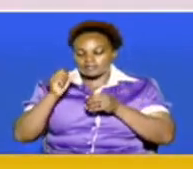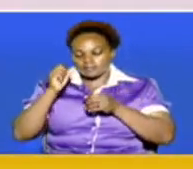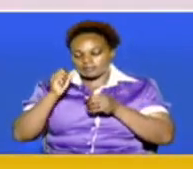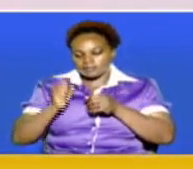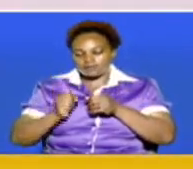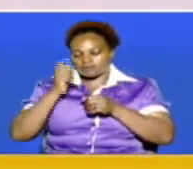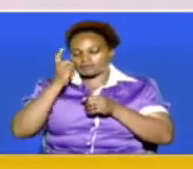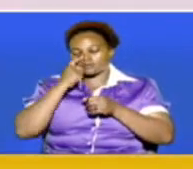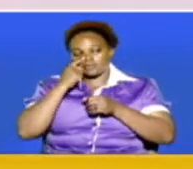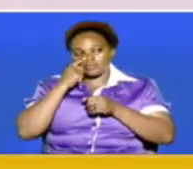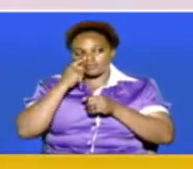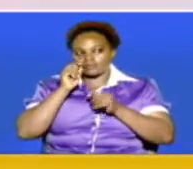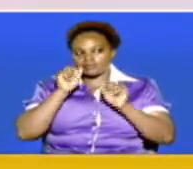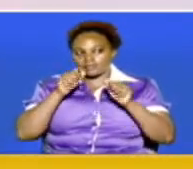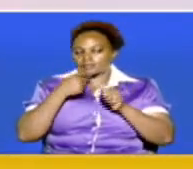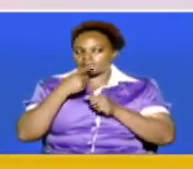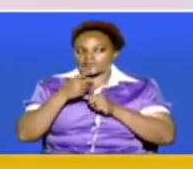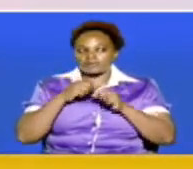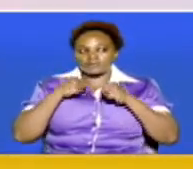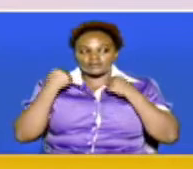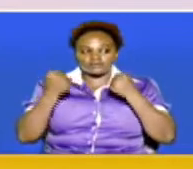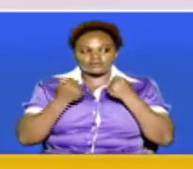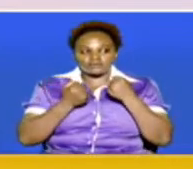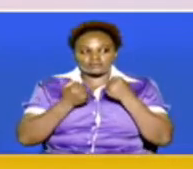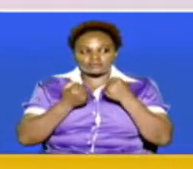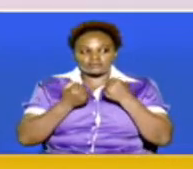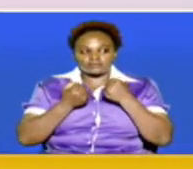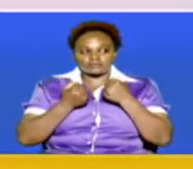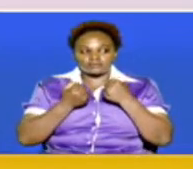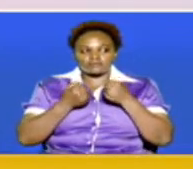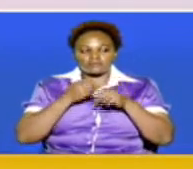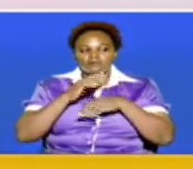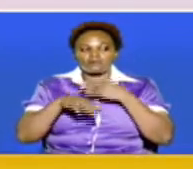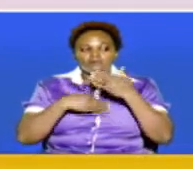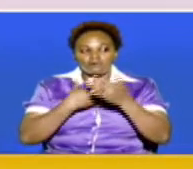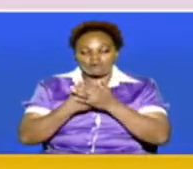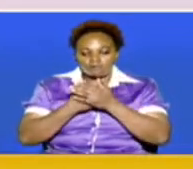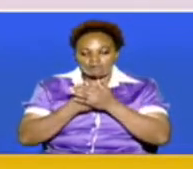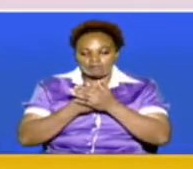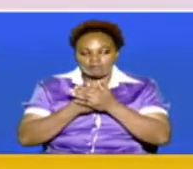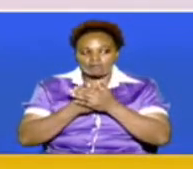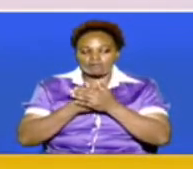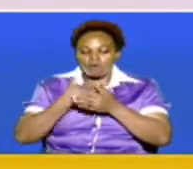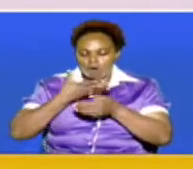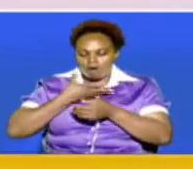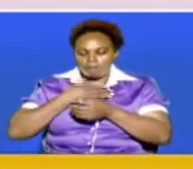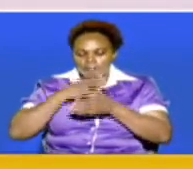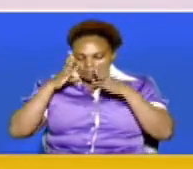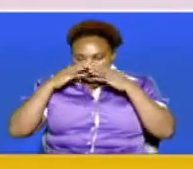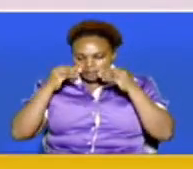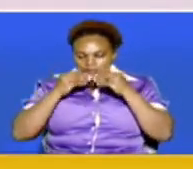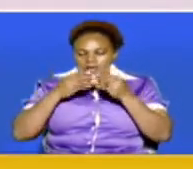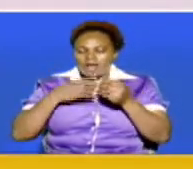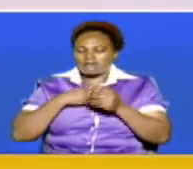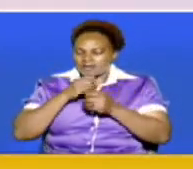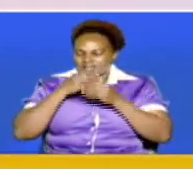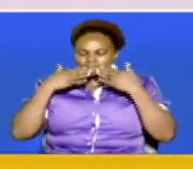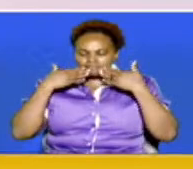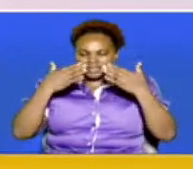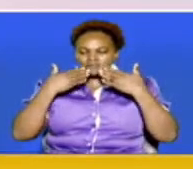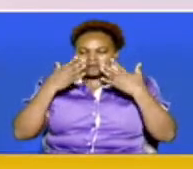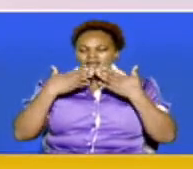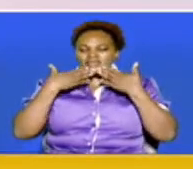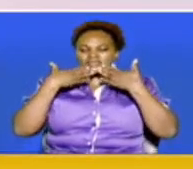Sudan. We can say with confidence that we owe President Mwai Kibaki special